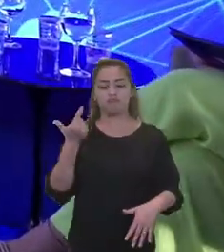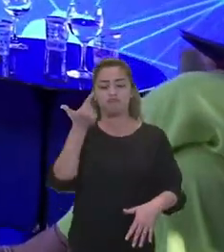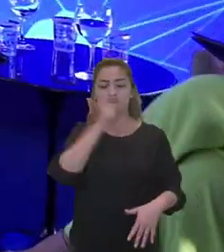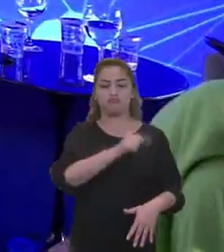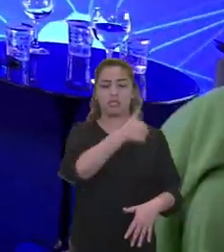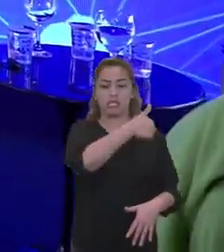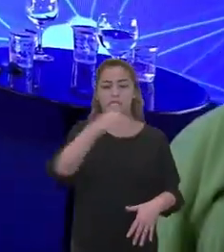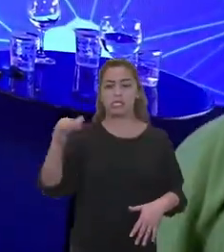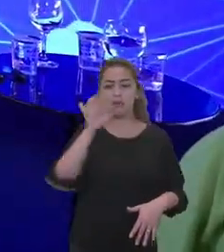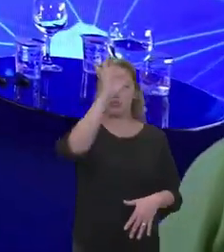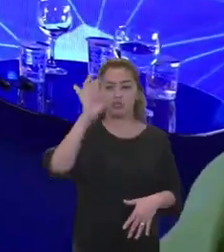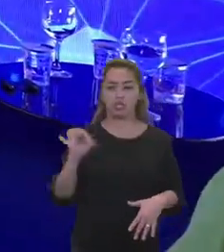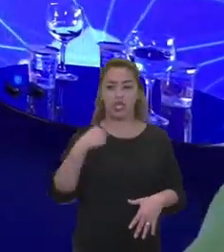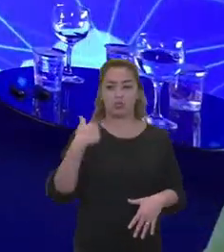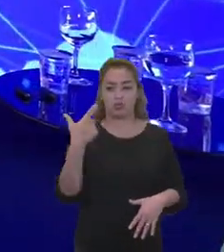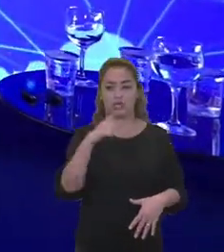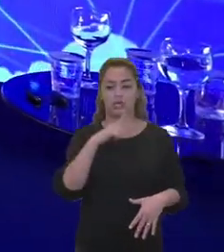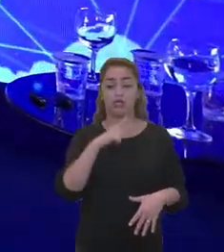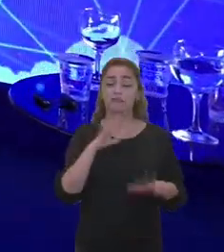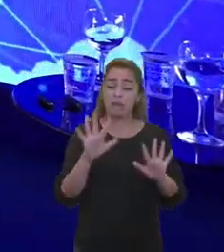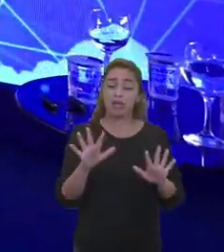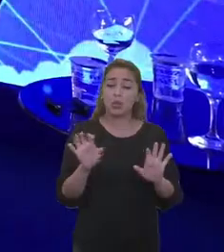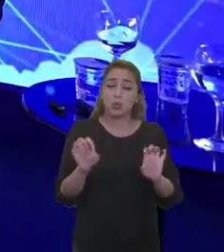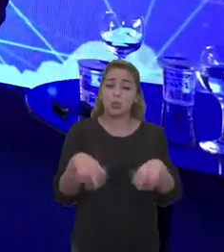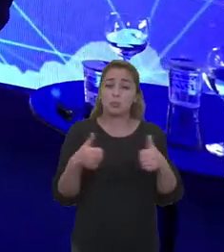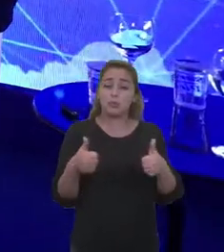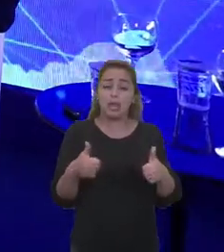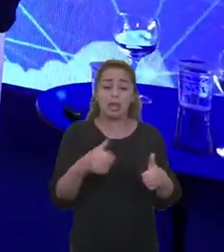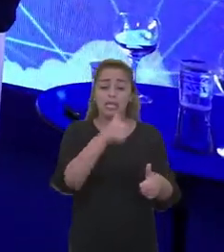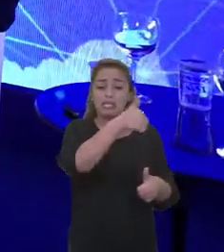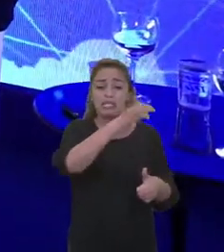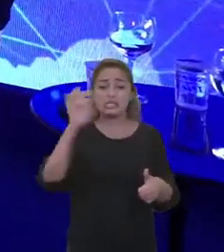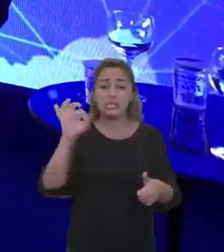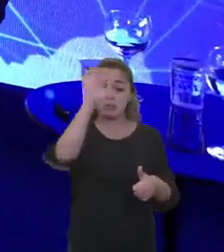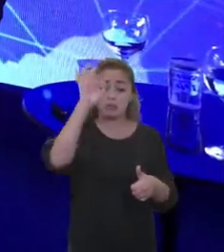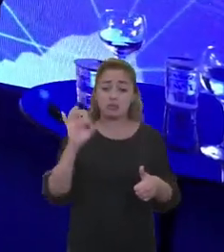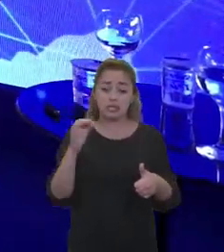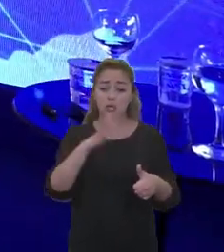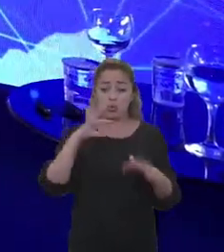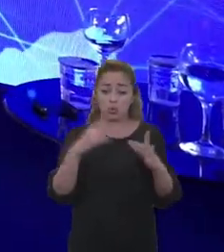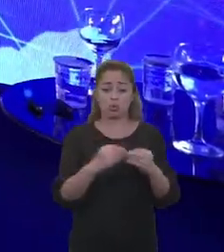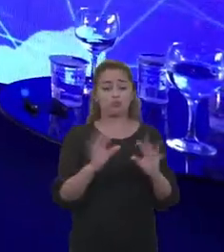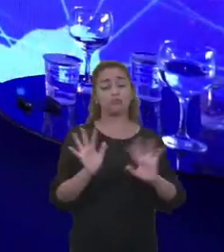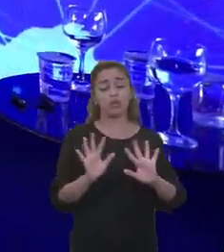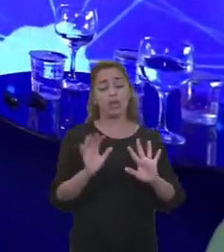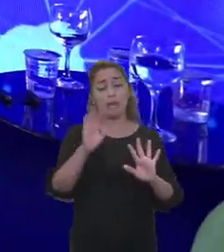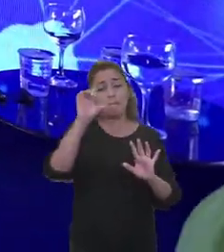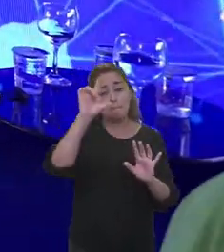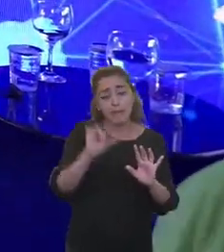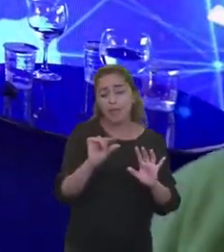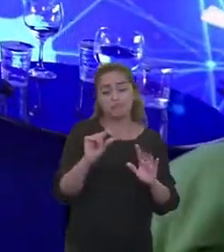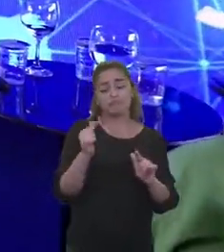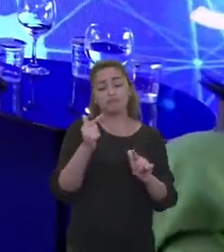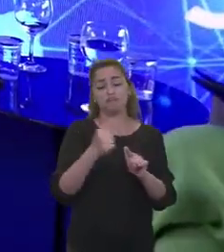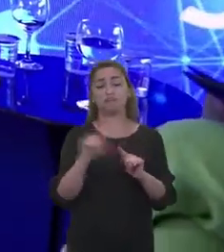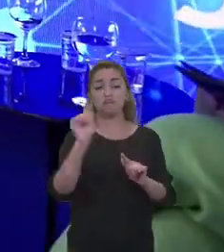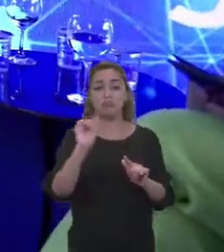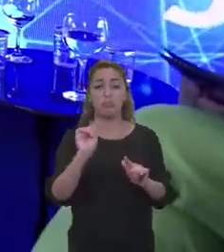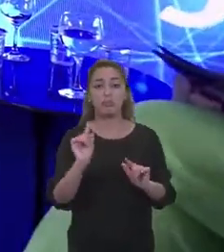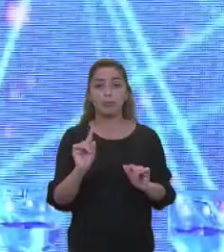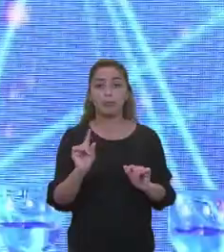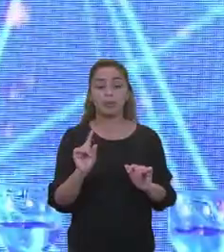we challenge ourselves to be 100% in everything, and then we're not 100% nowhere. So that's why I tell people, work with